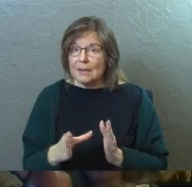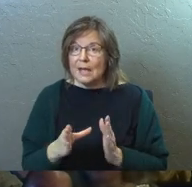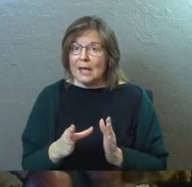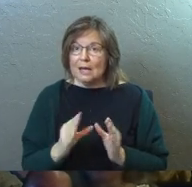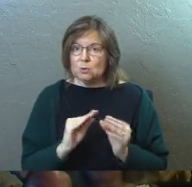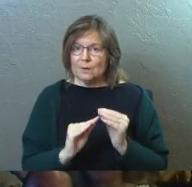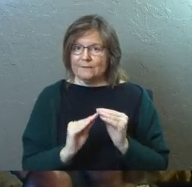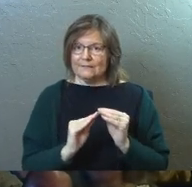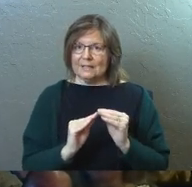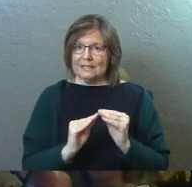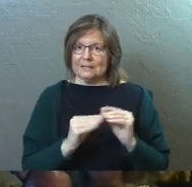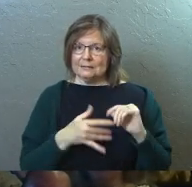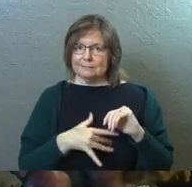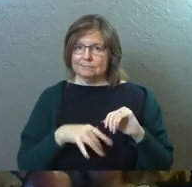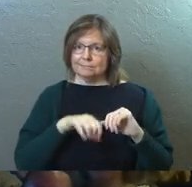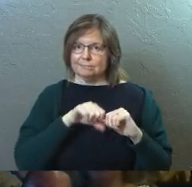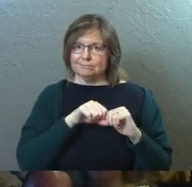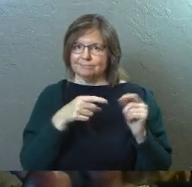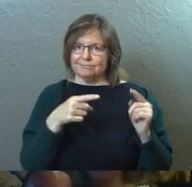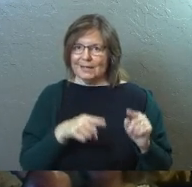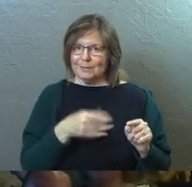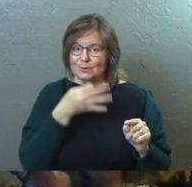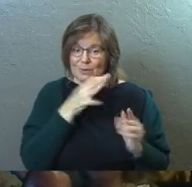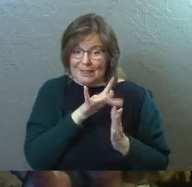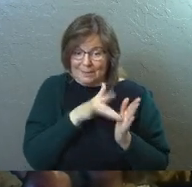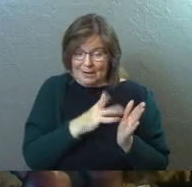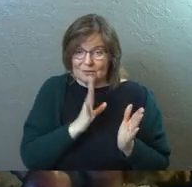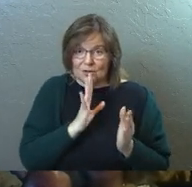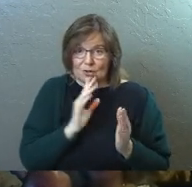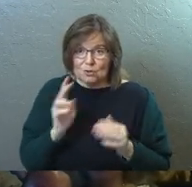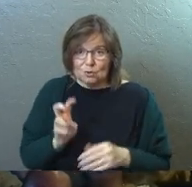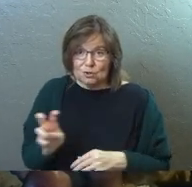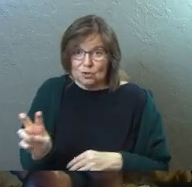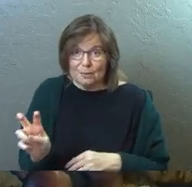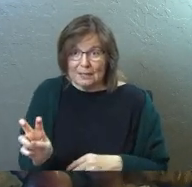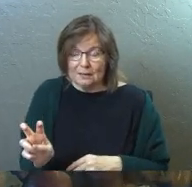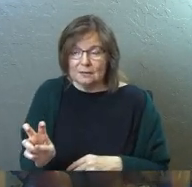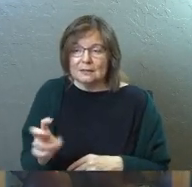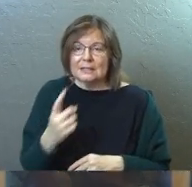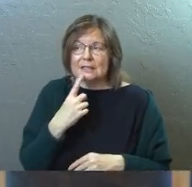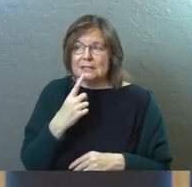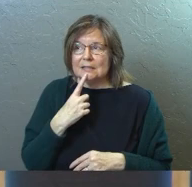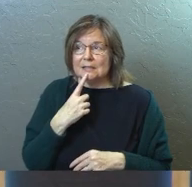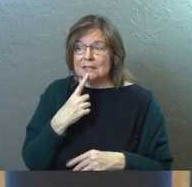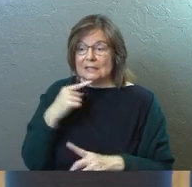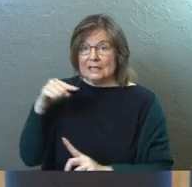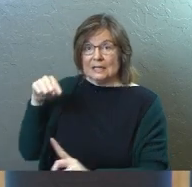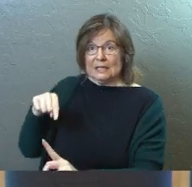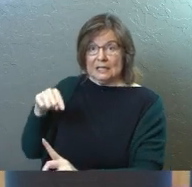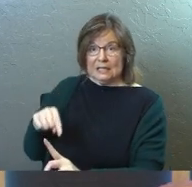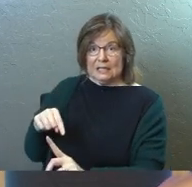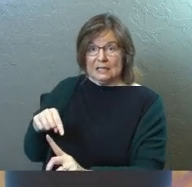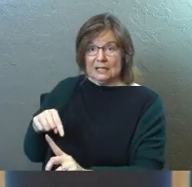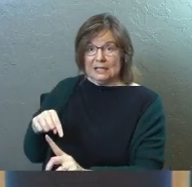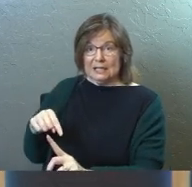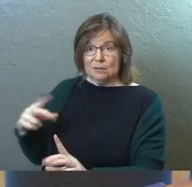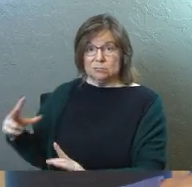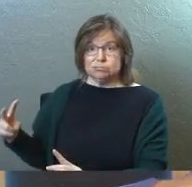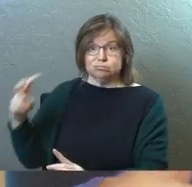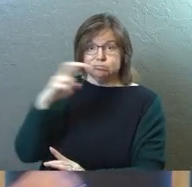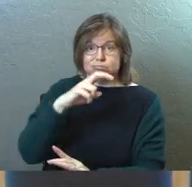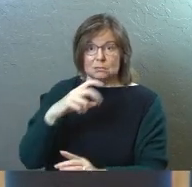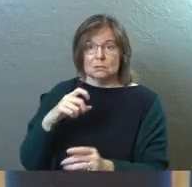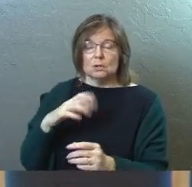of redemption is coming. Right in the middle of him talking to the serpent, he says, he will strike your head.